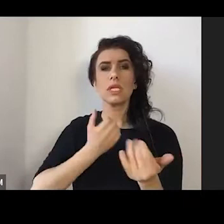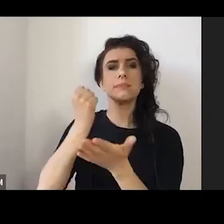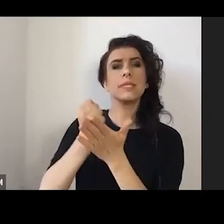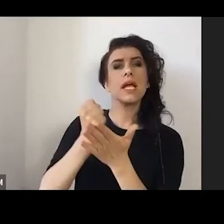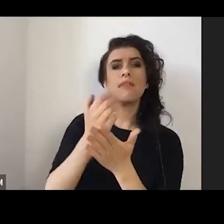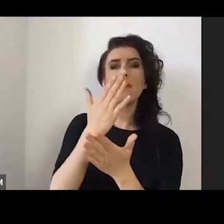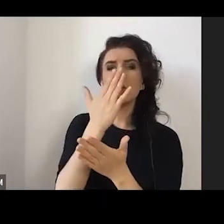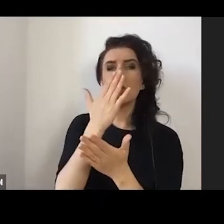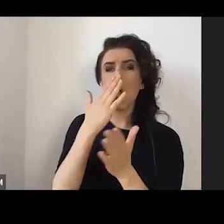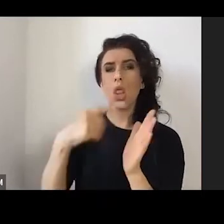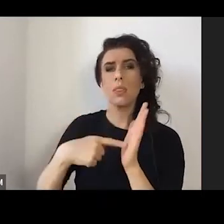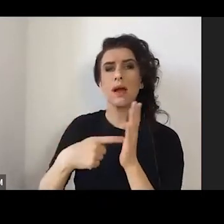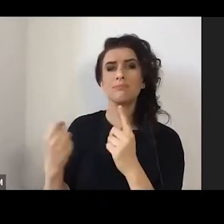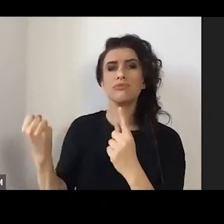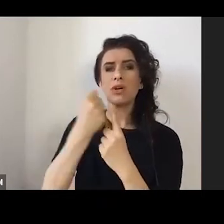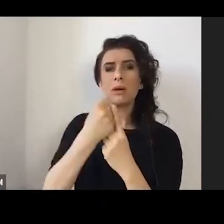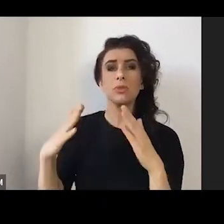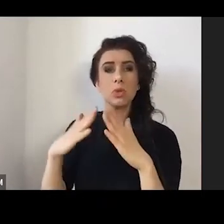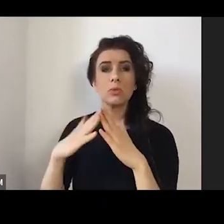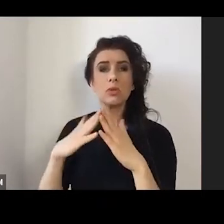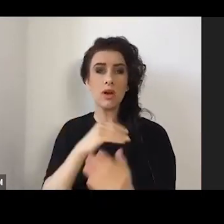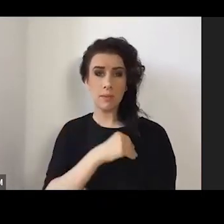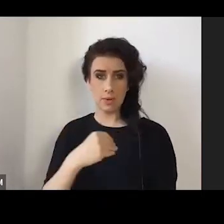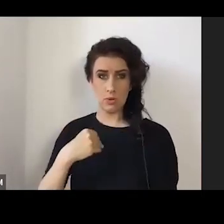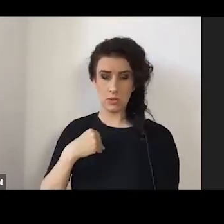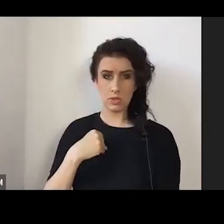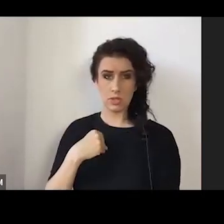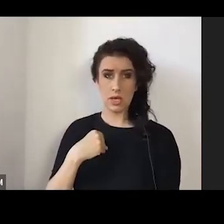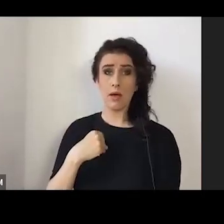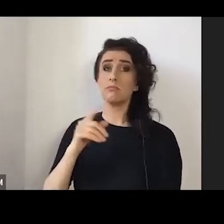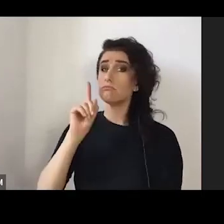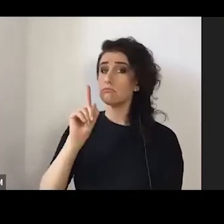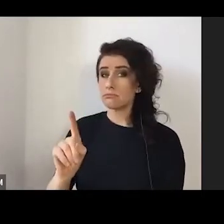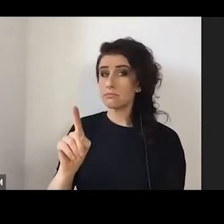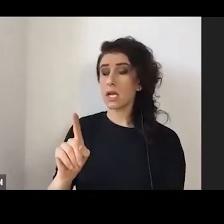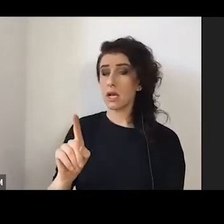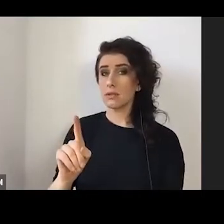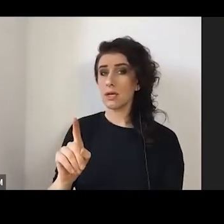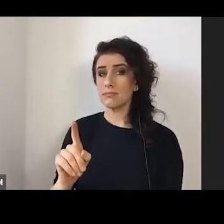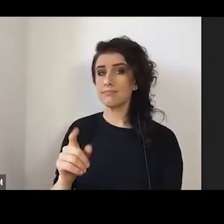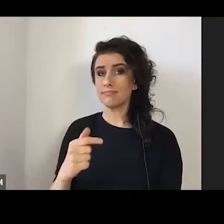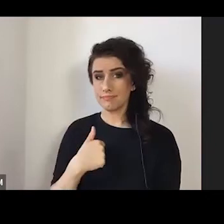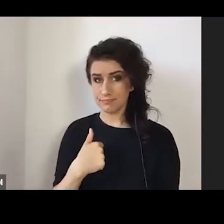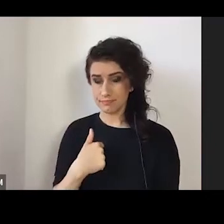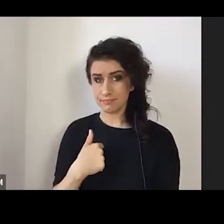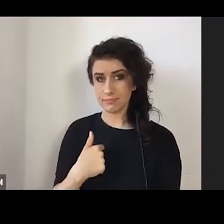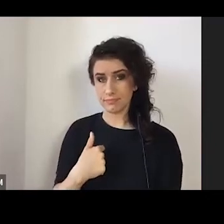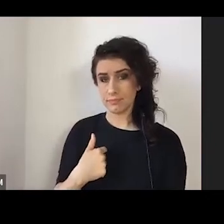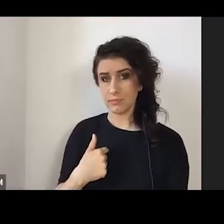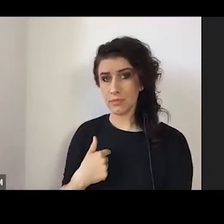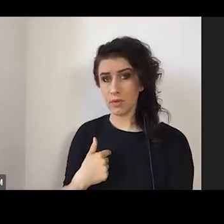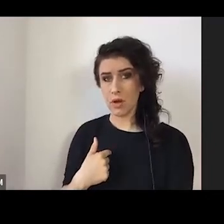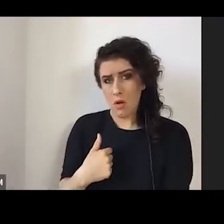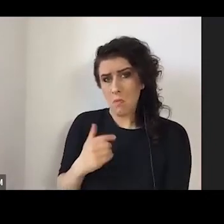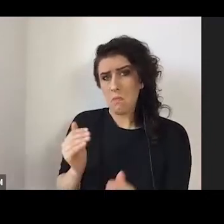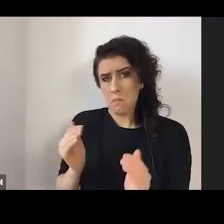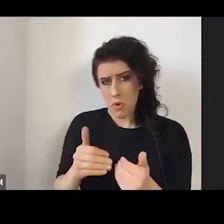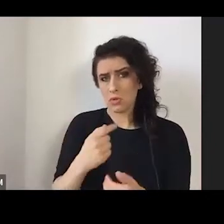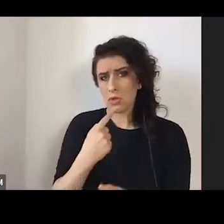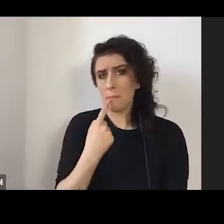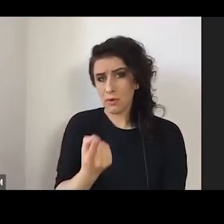working, where we are based on, we are in the first place in femicides in the whole country. We are on